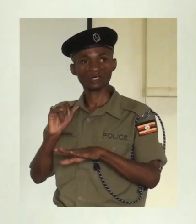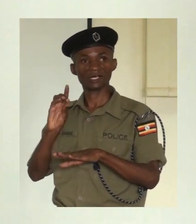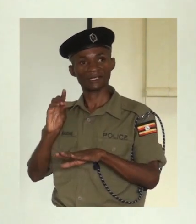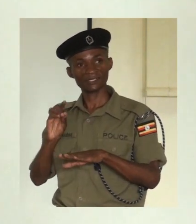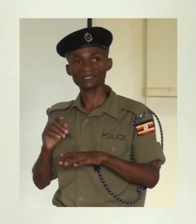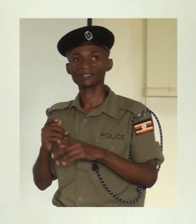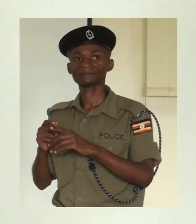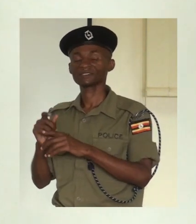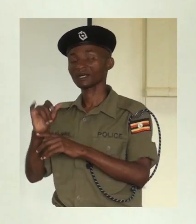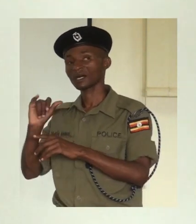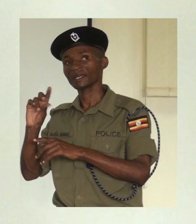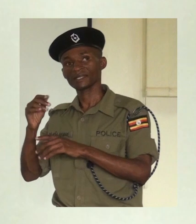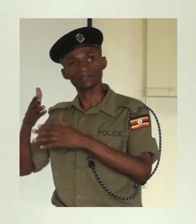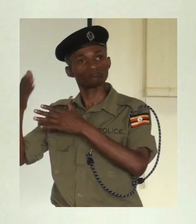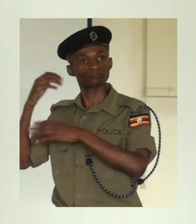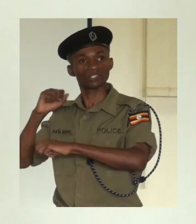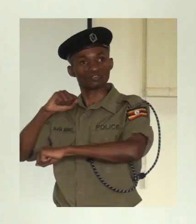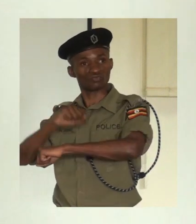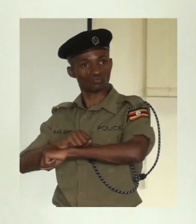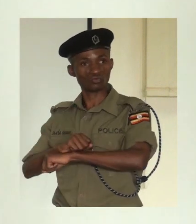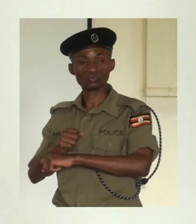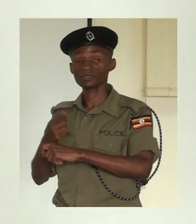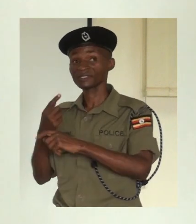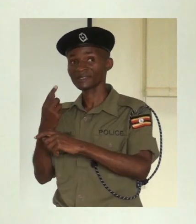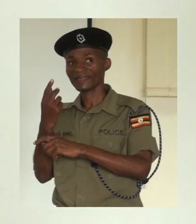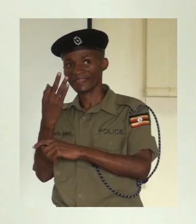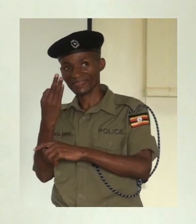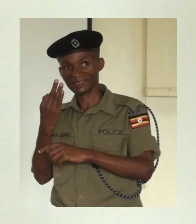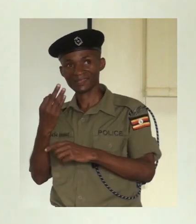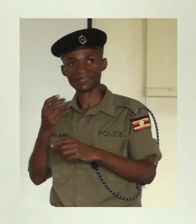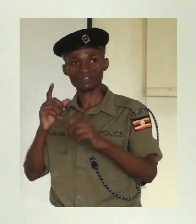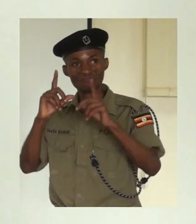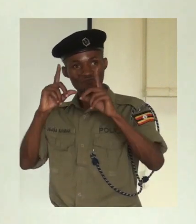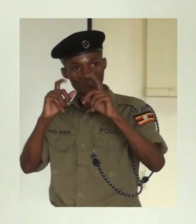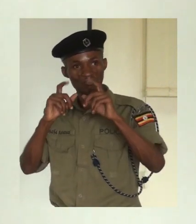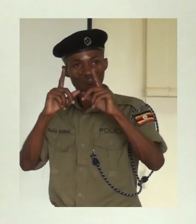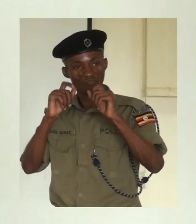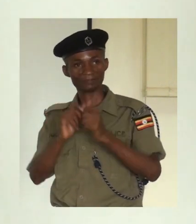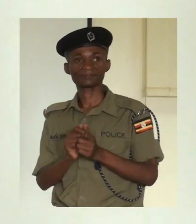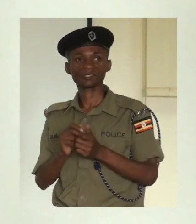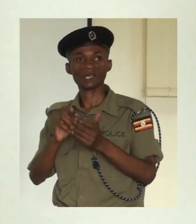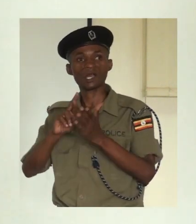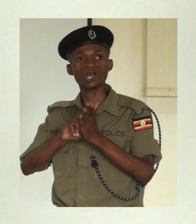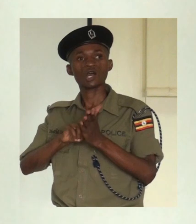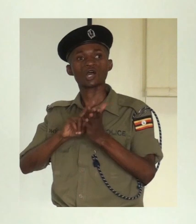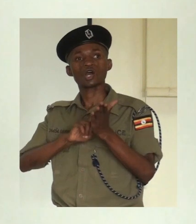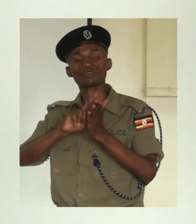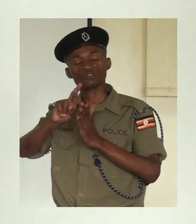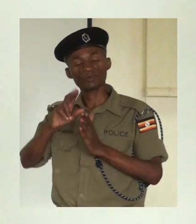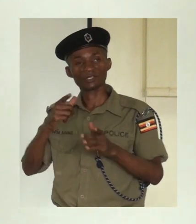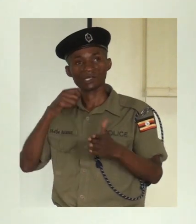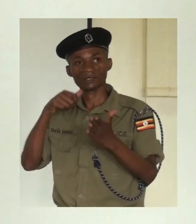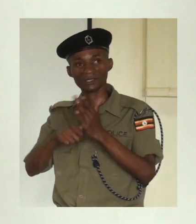school attended, 3 recent passport photographs, recommendation letter from LC1, LC3,